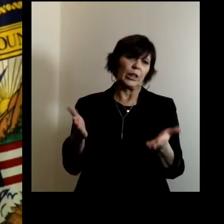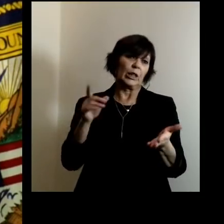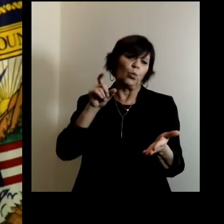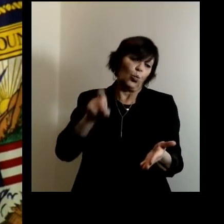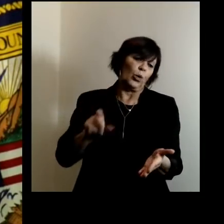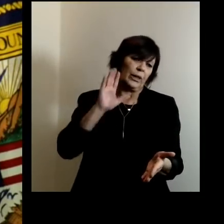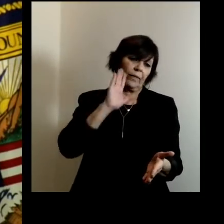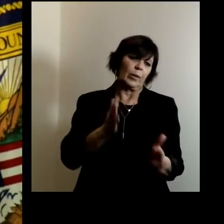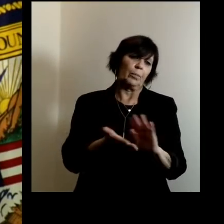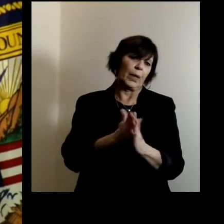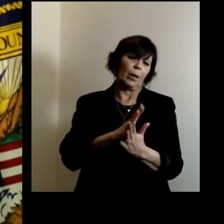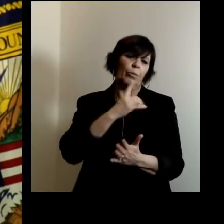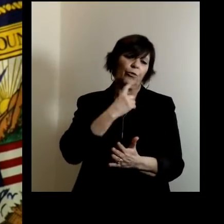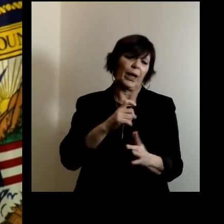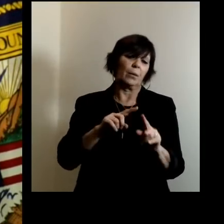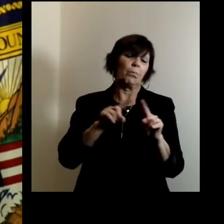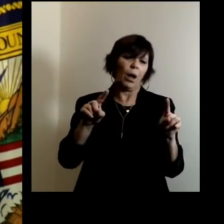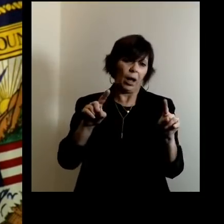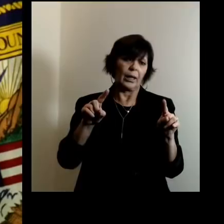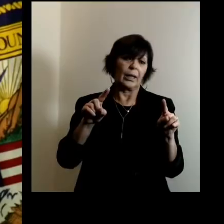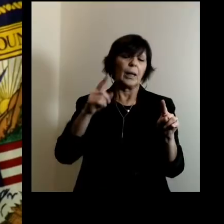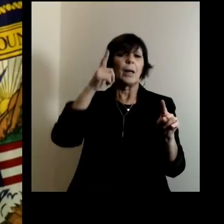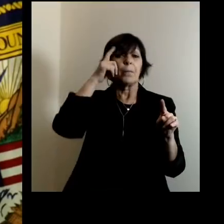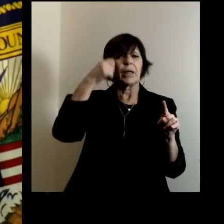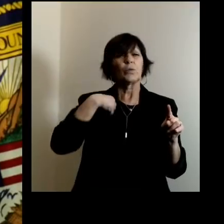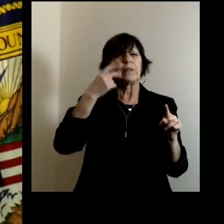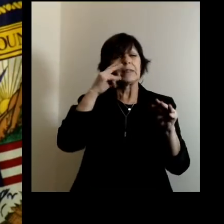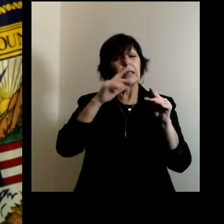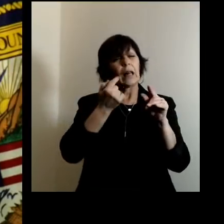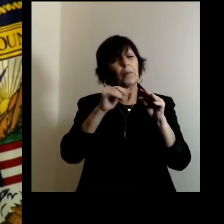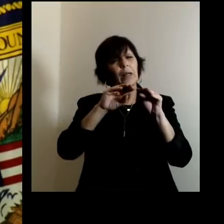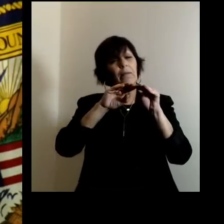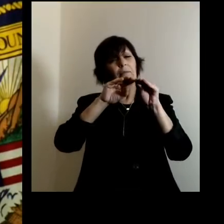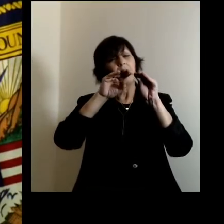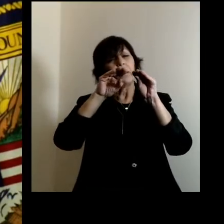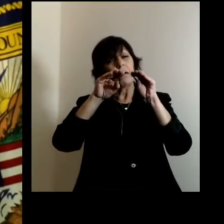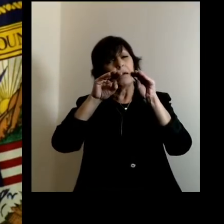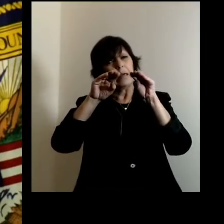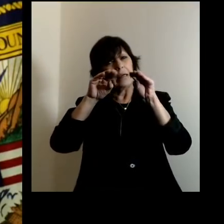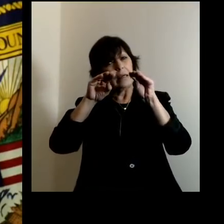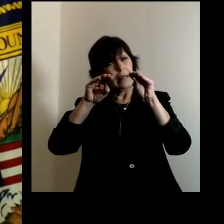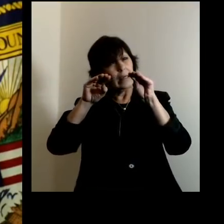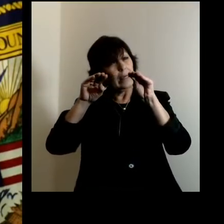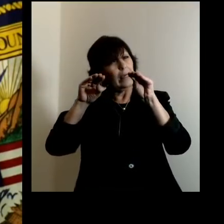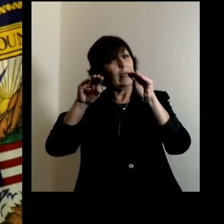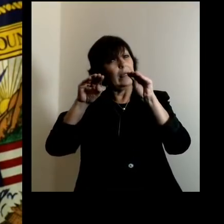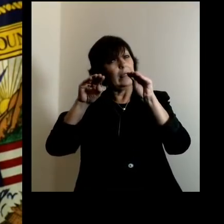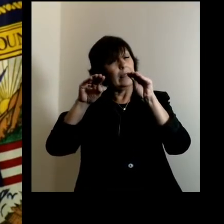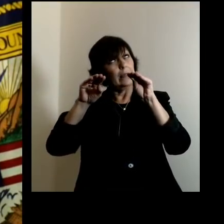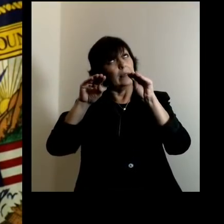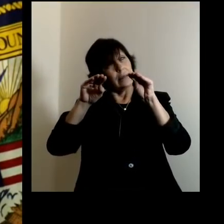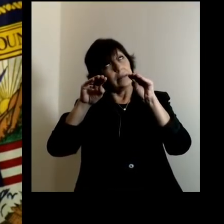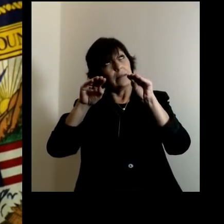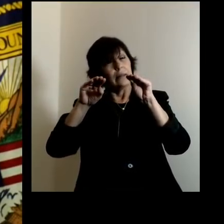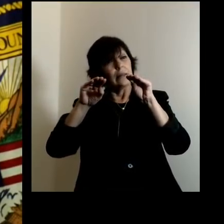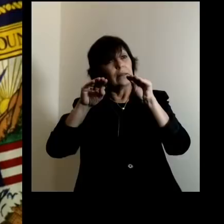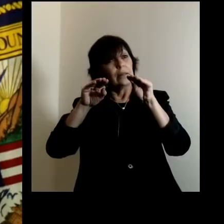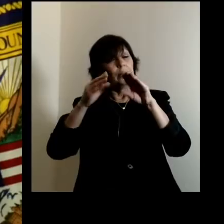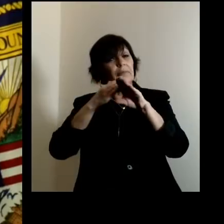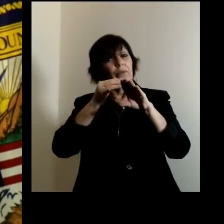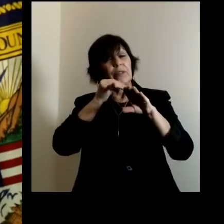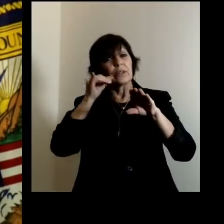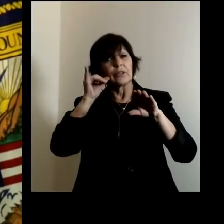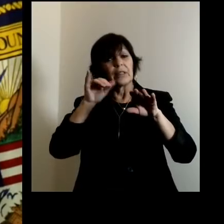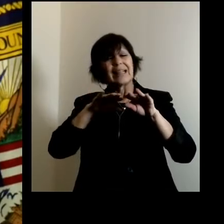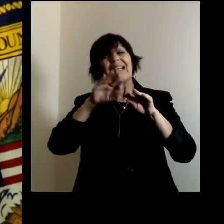red. But because we've seen a leveling off of that until at least yesterday,